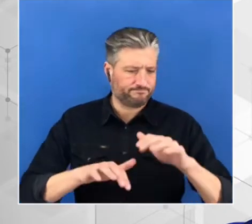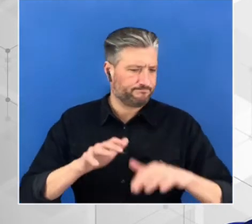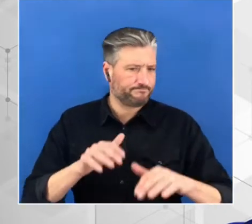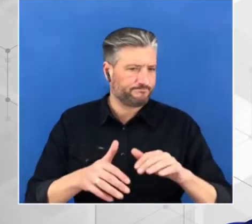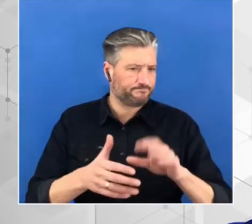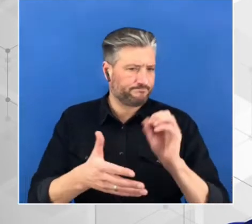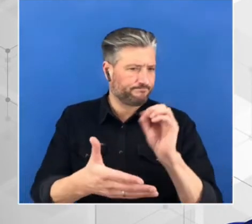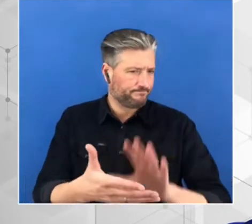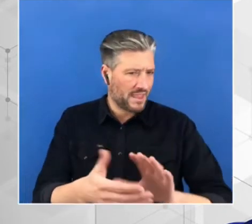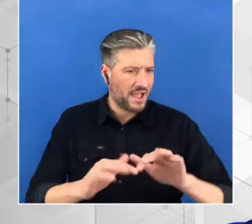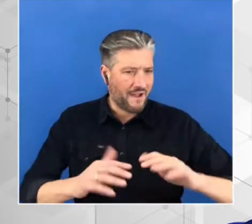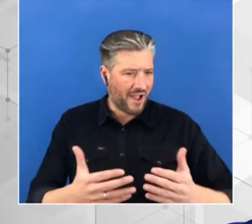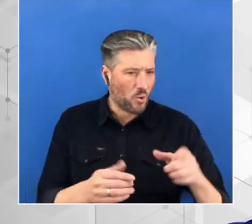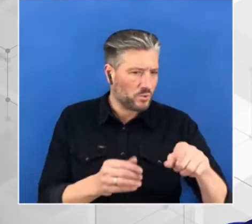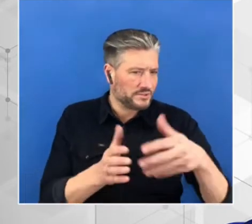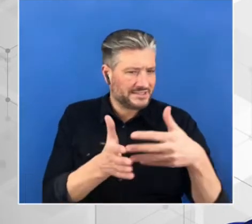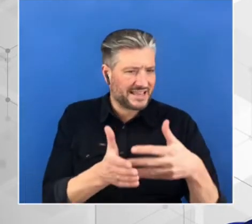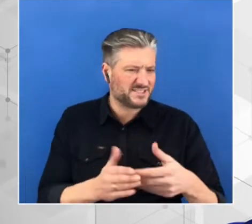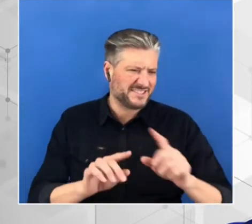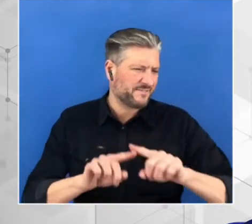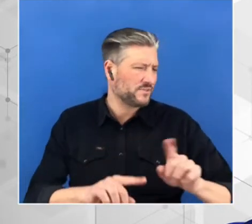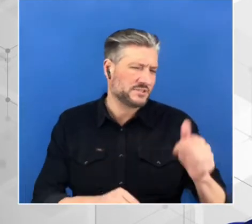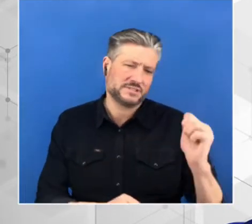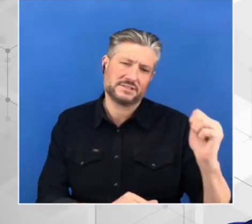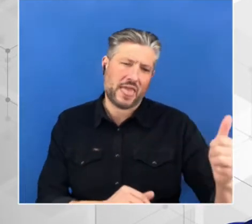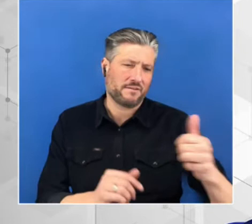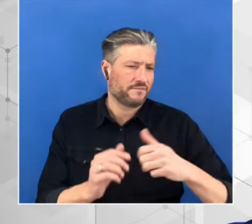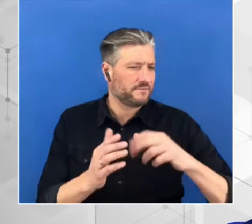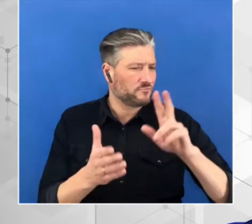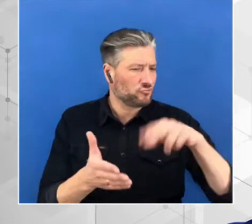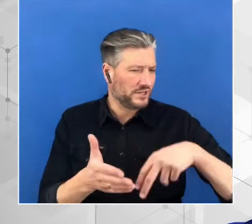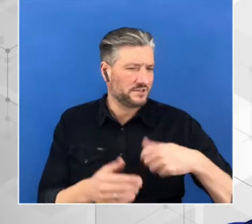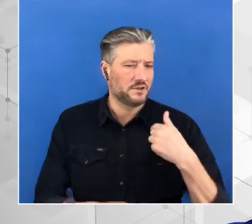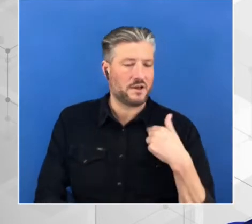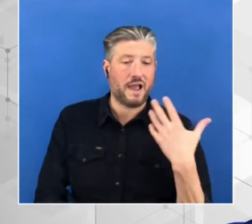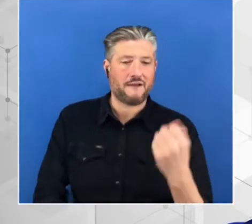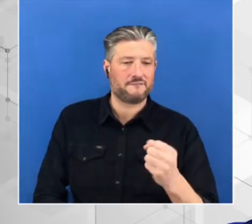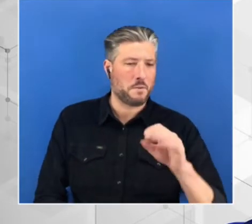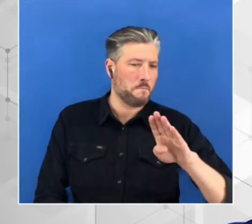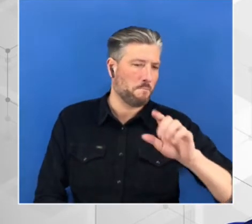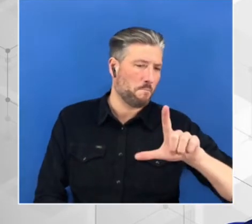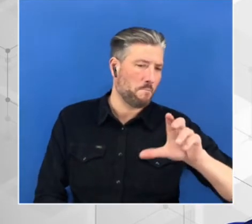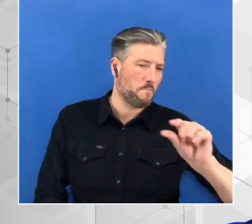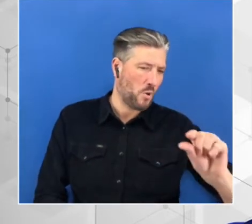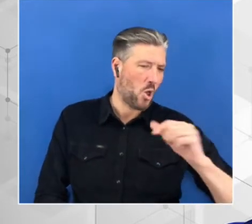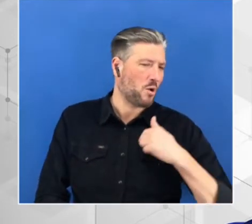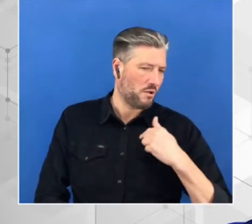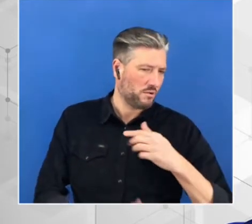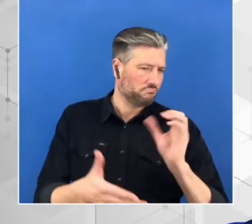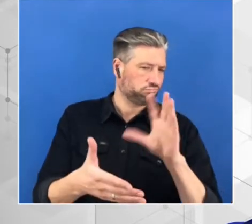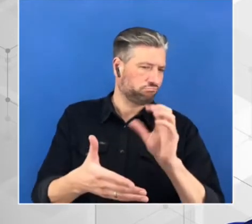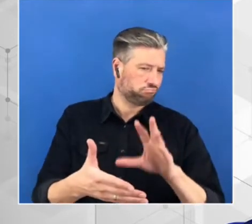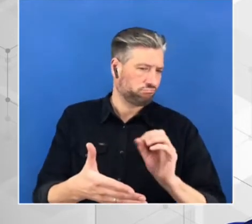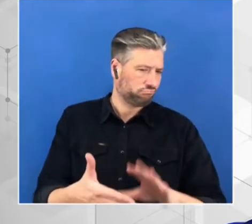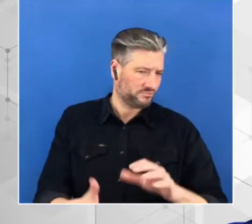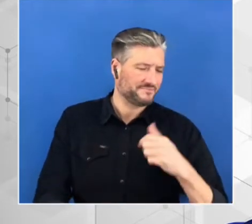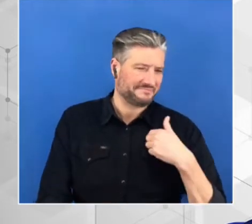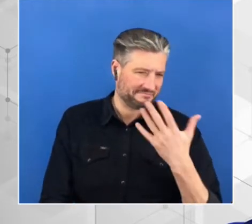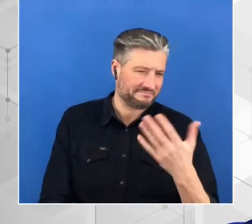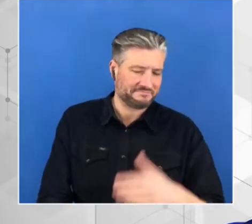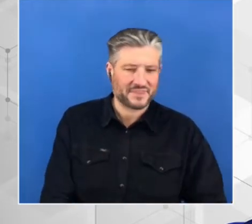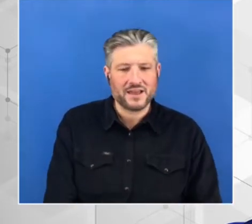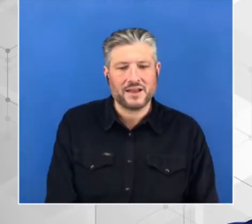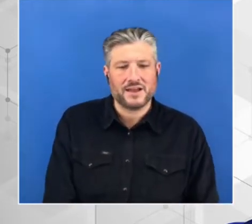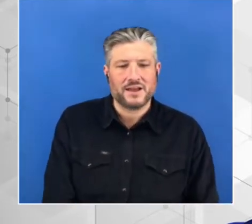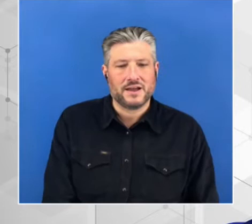you can read more about this in my blog. Next tip is use the development tools